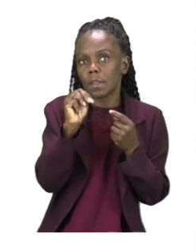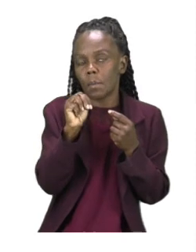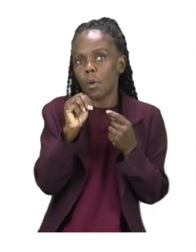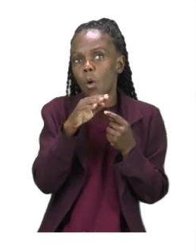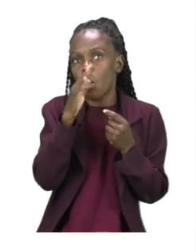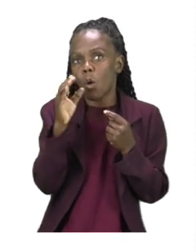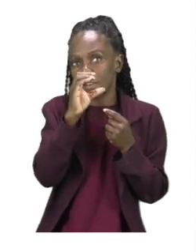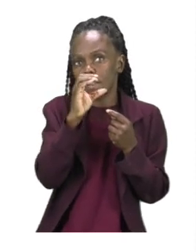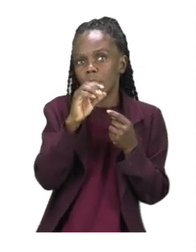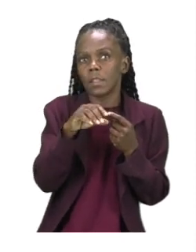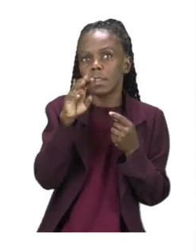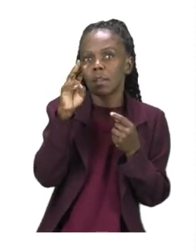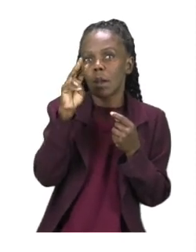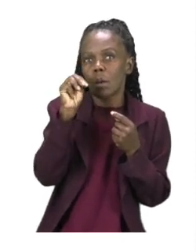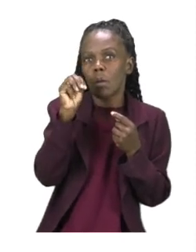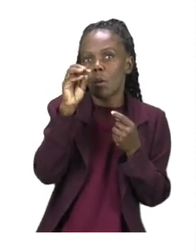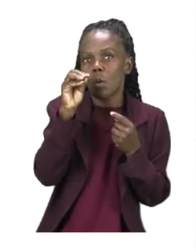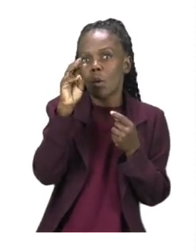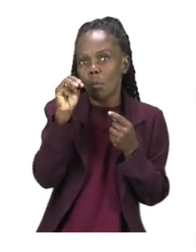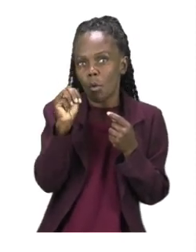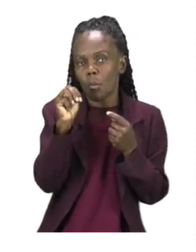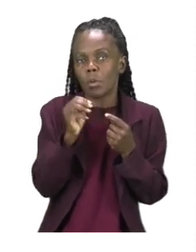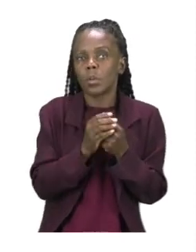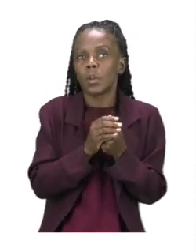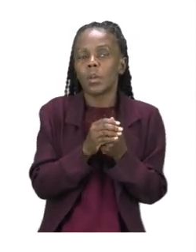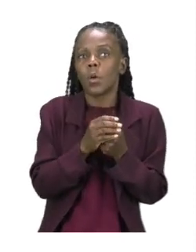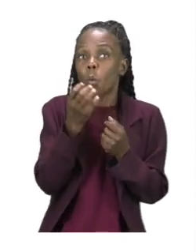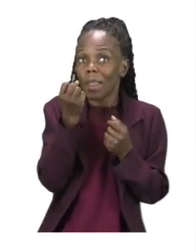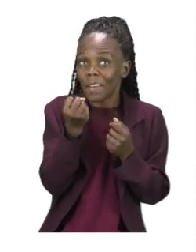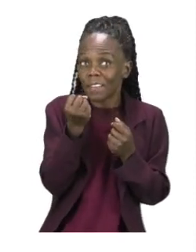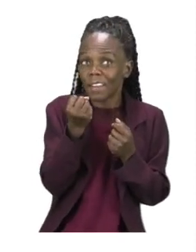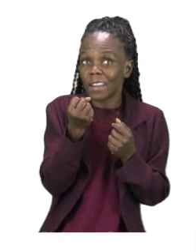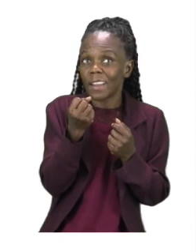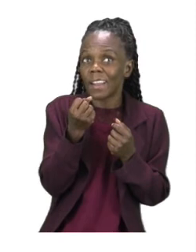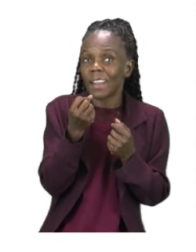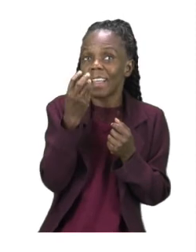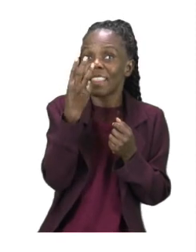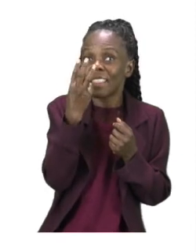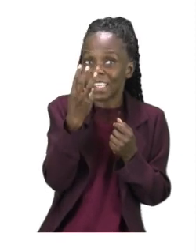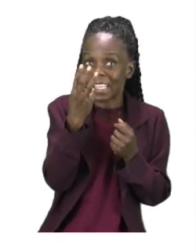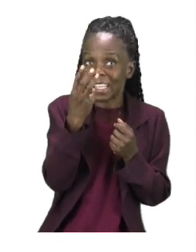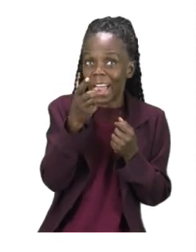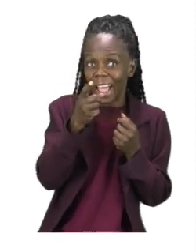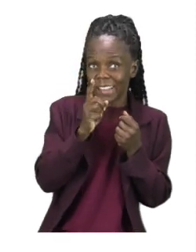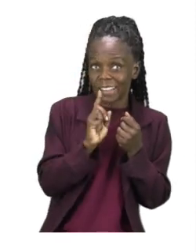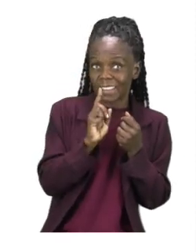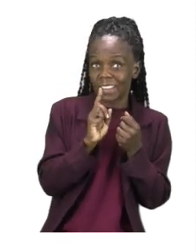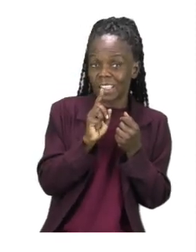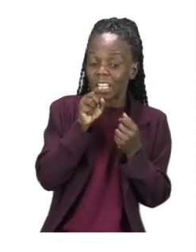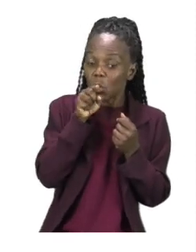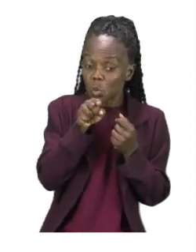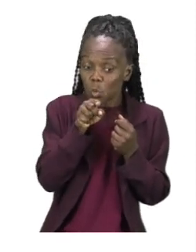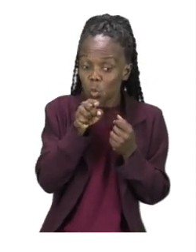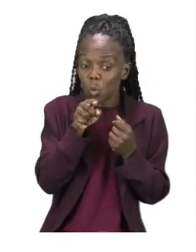to circle the correct answer. I'm not going to help you with your answer. I'm